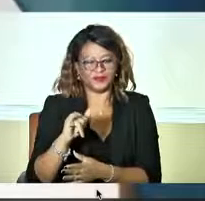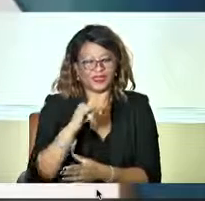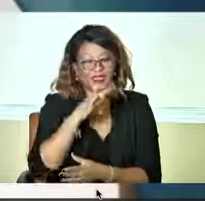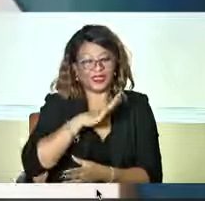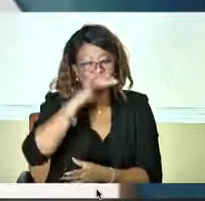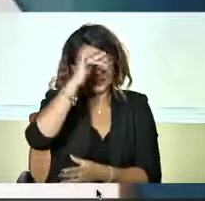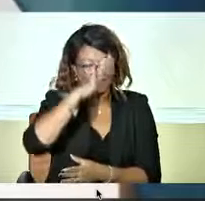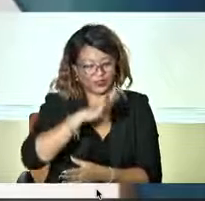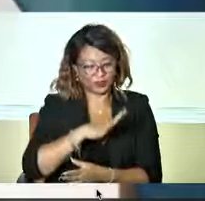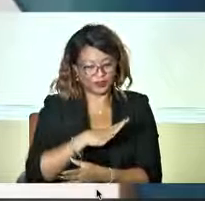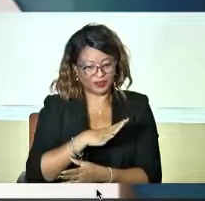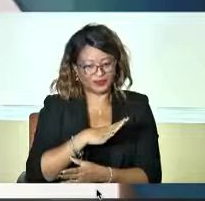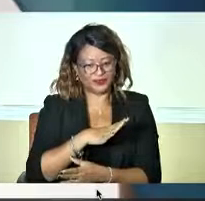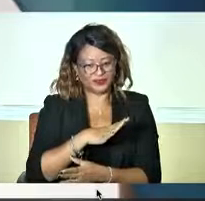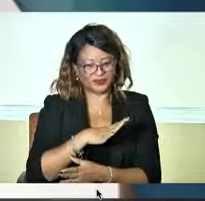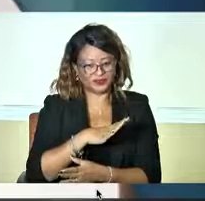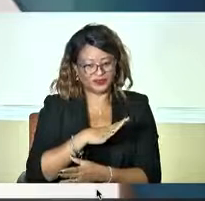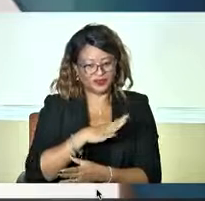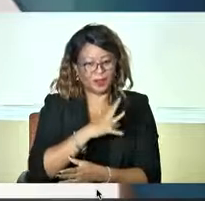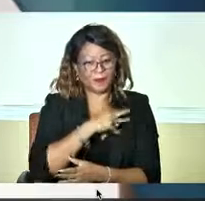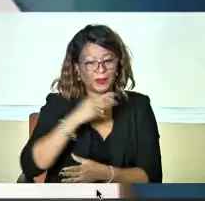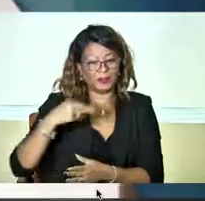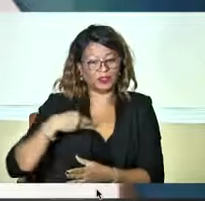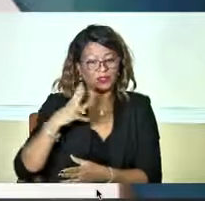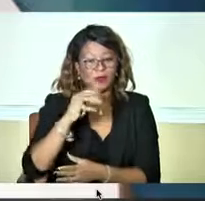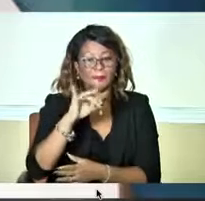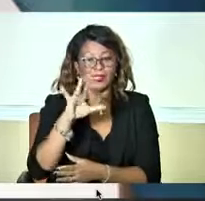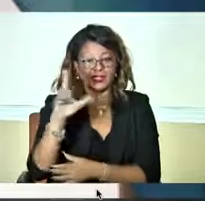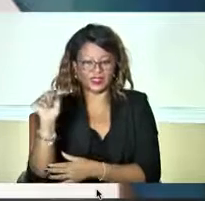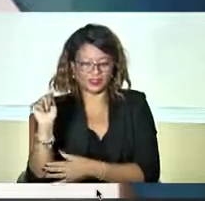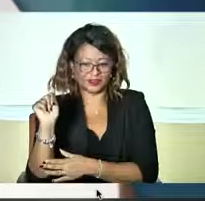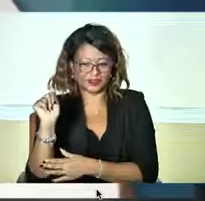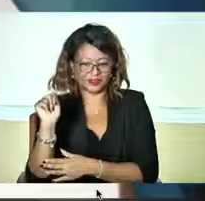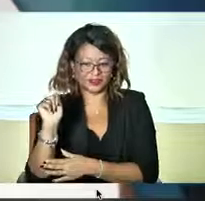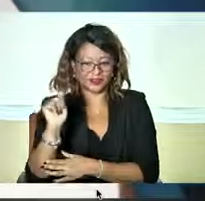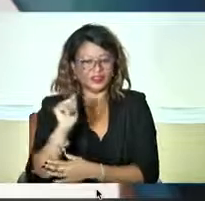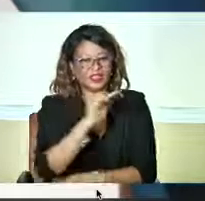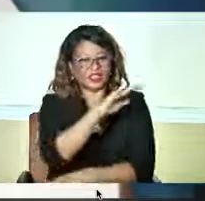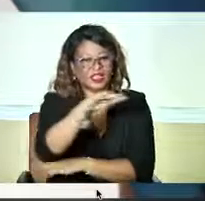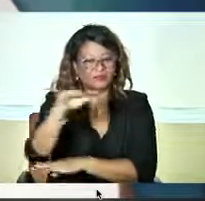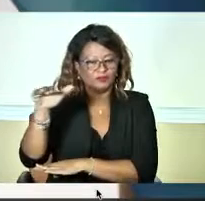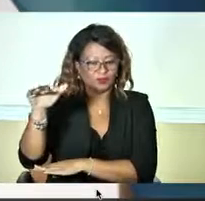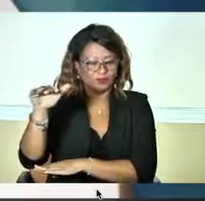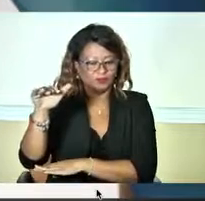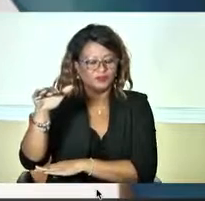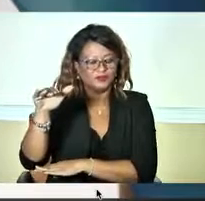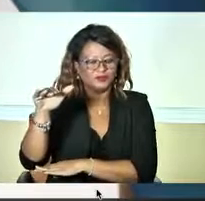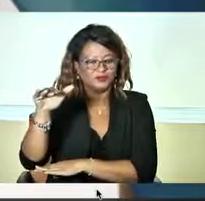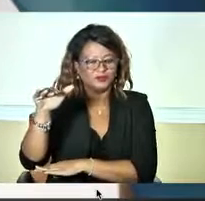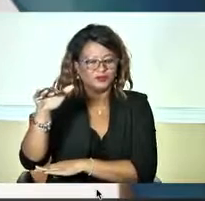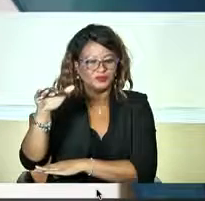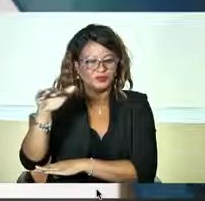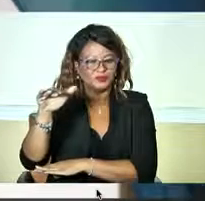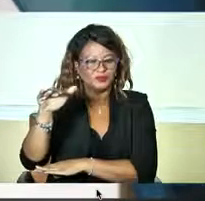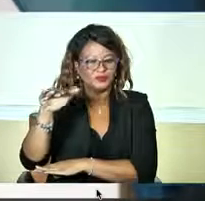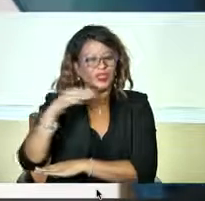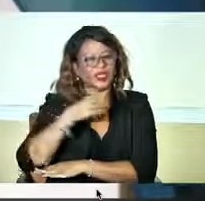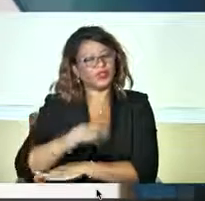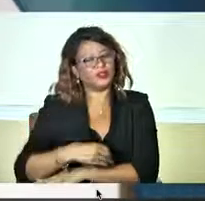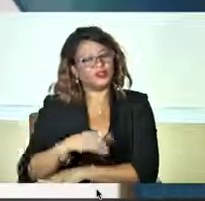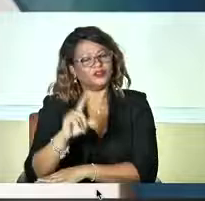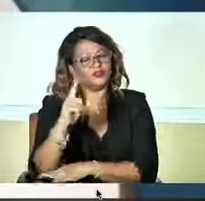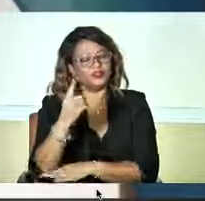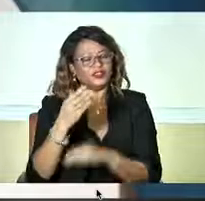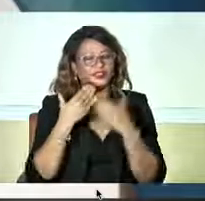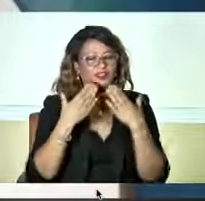Ladies and gentlemen, and members of the media, pleasant good afternoon. I wish to